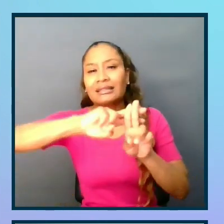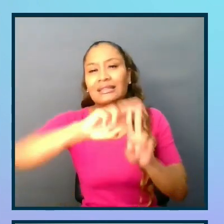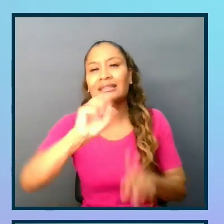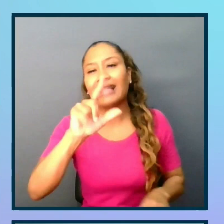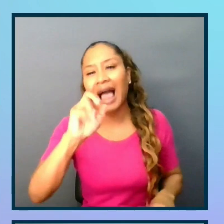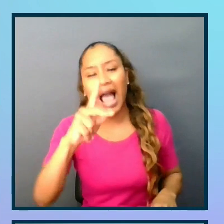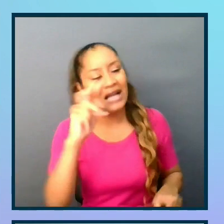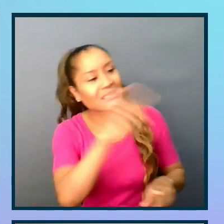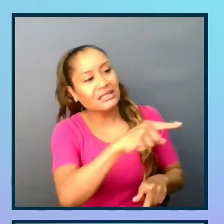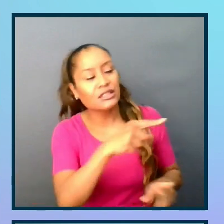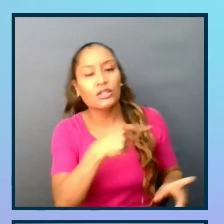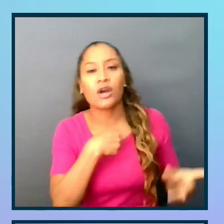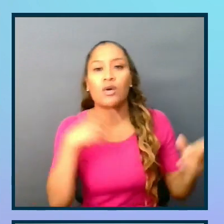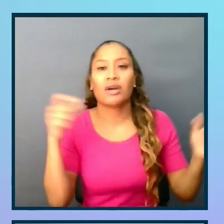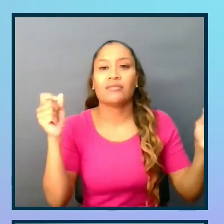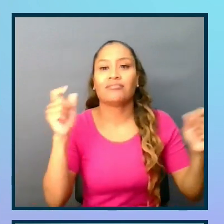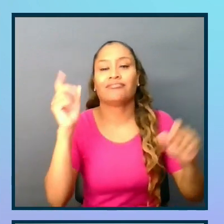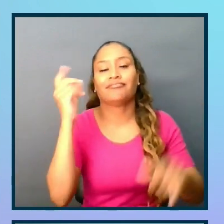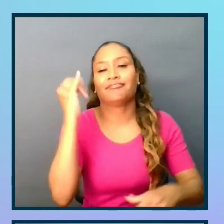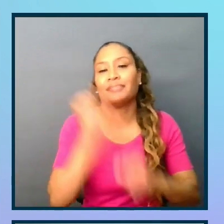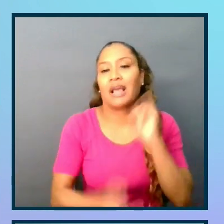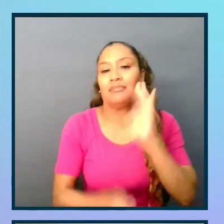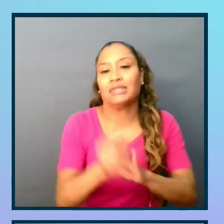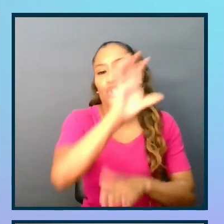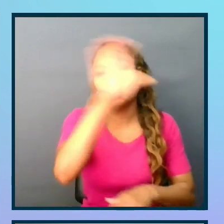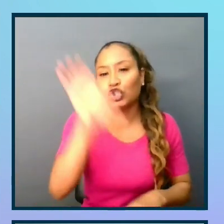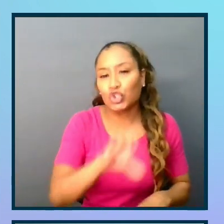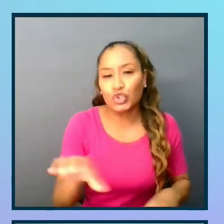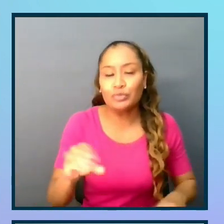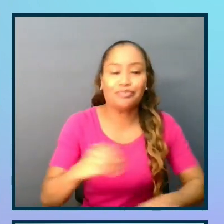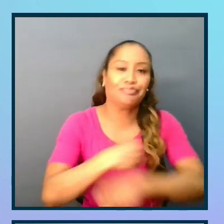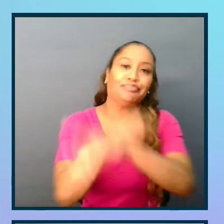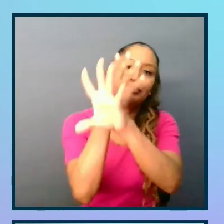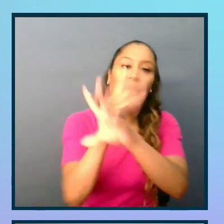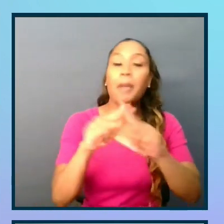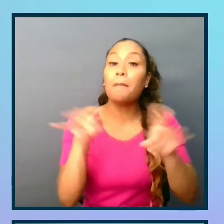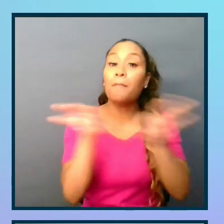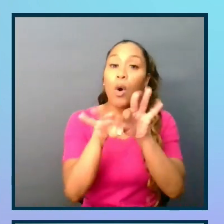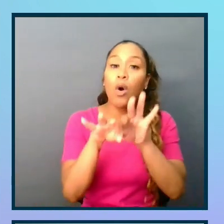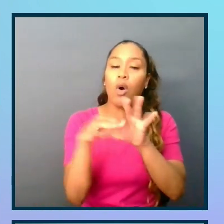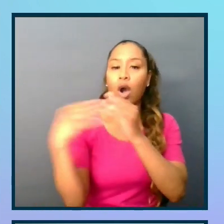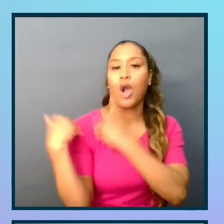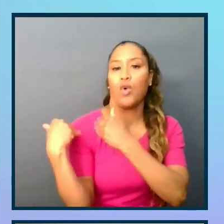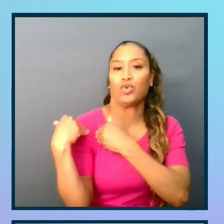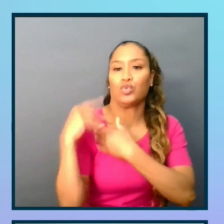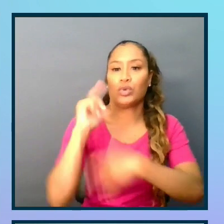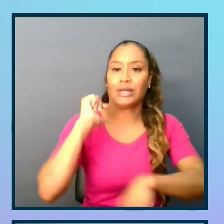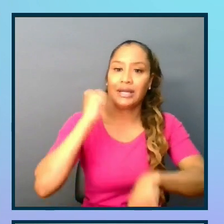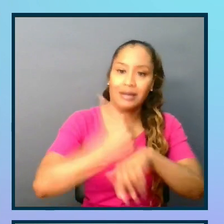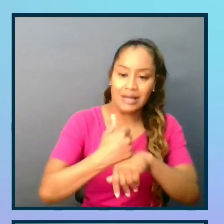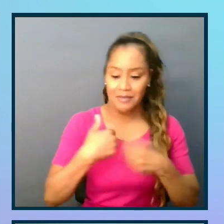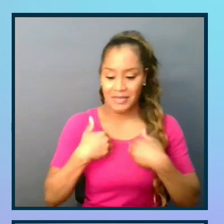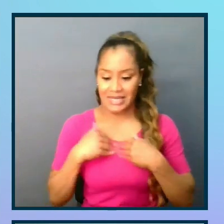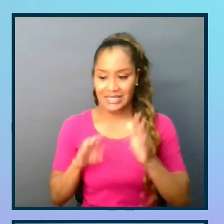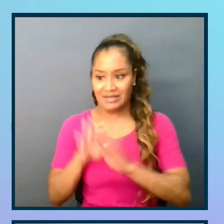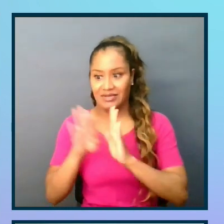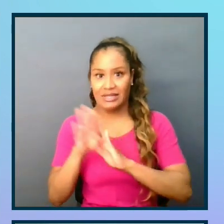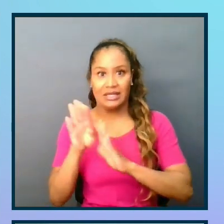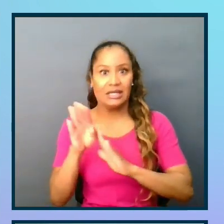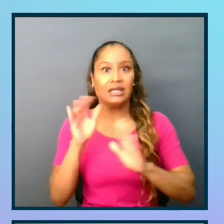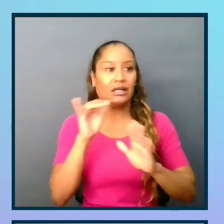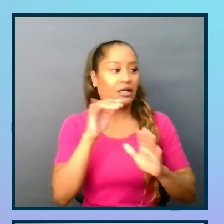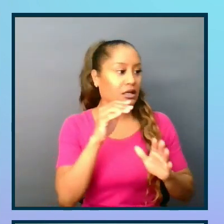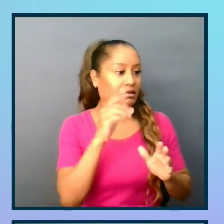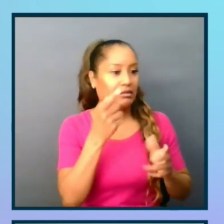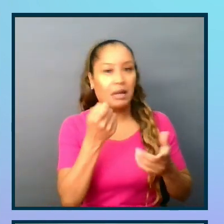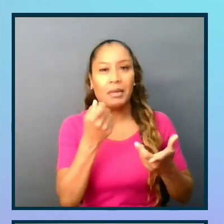on ad hoc Zooms. But the important part is that, you know, there's some ownership of the implementation as me as the developer, and actually a little bit of